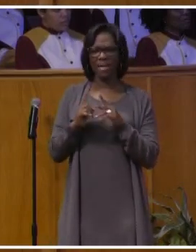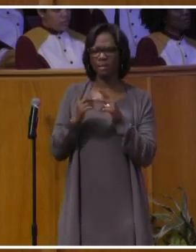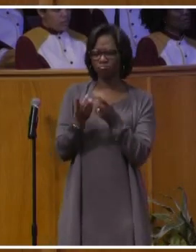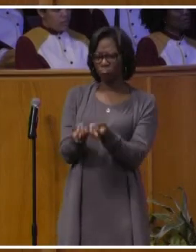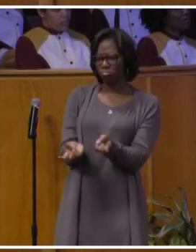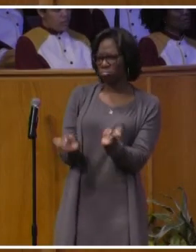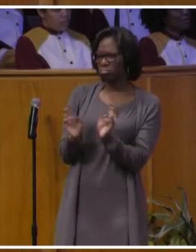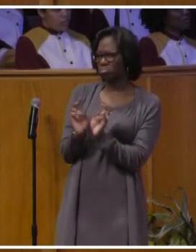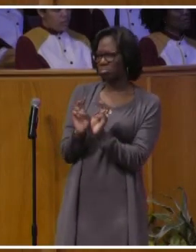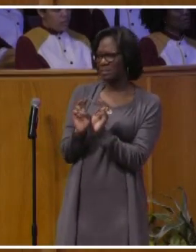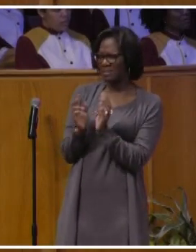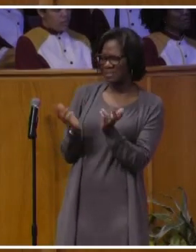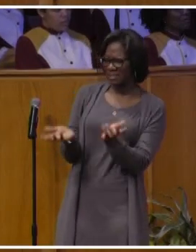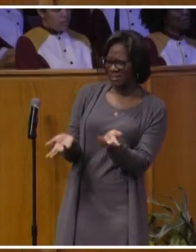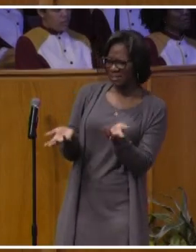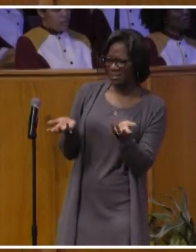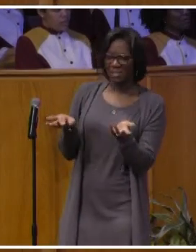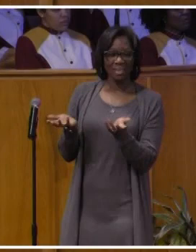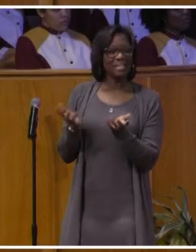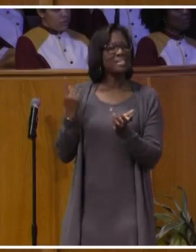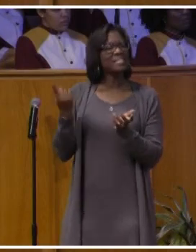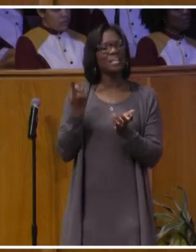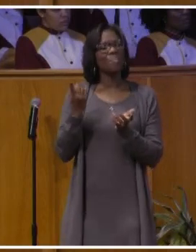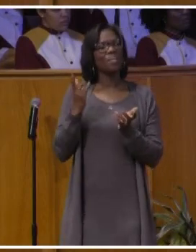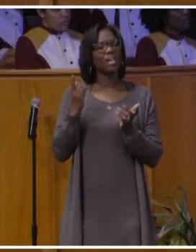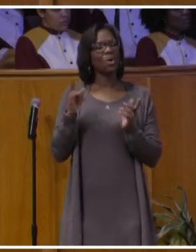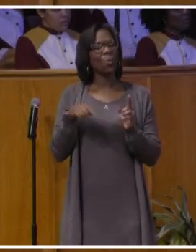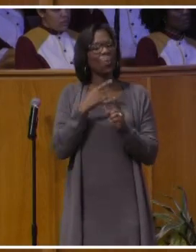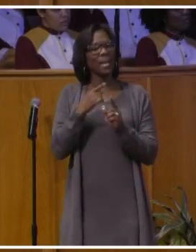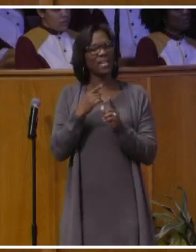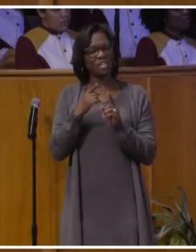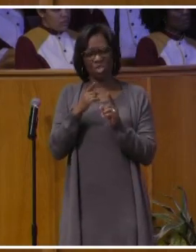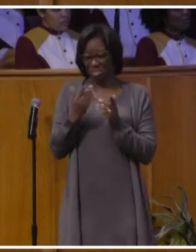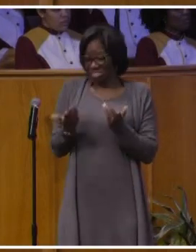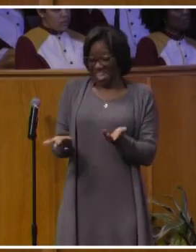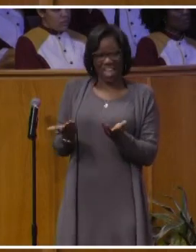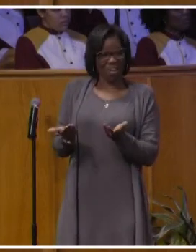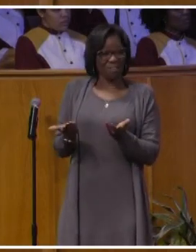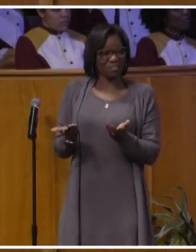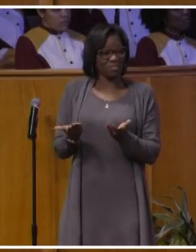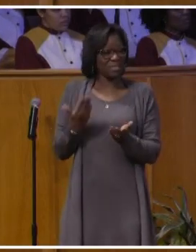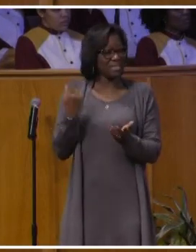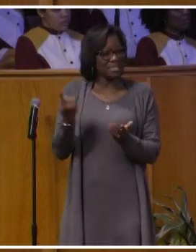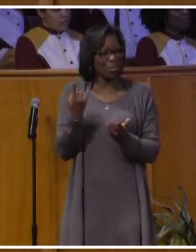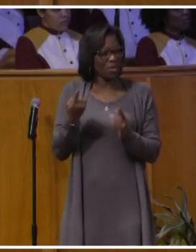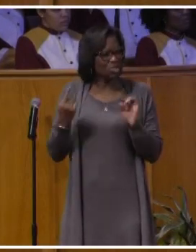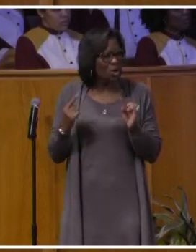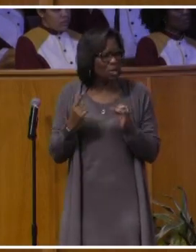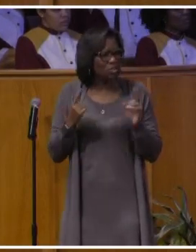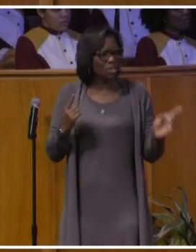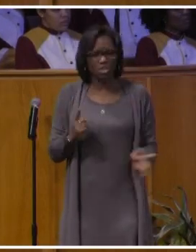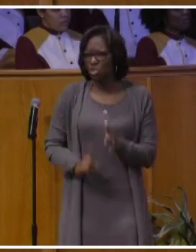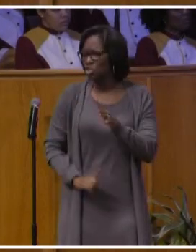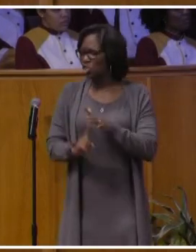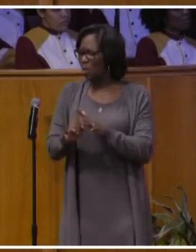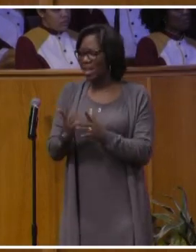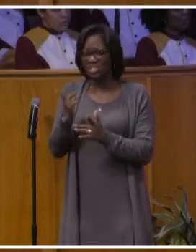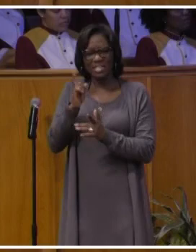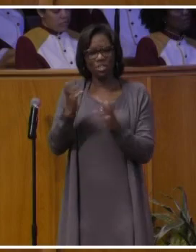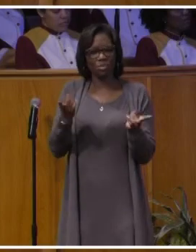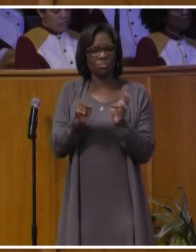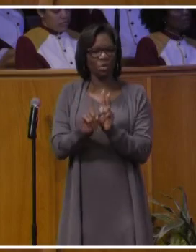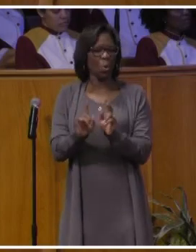Job. Because there's something to be said about the ministry of presence. That sometimes I just need you there.